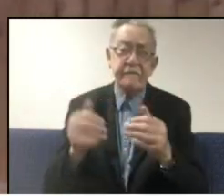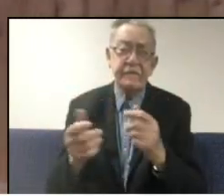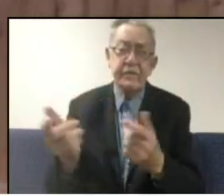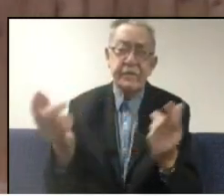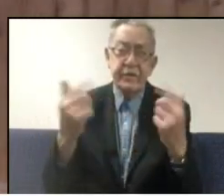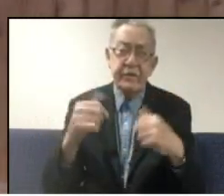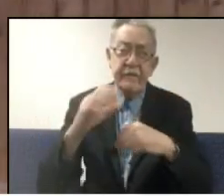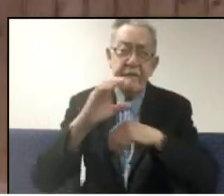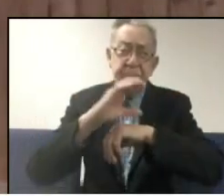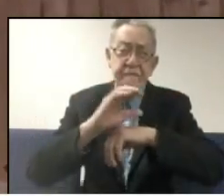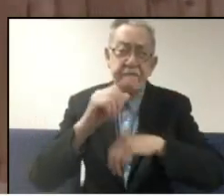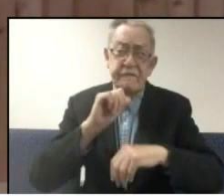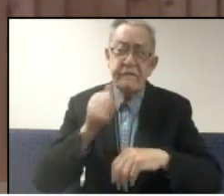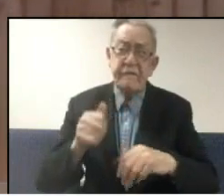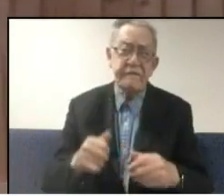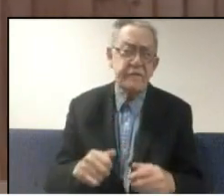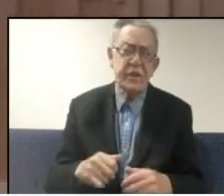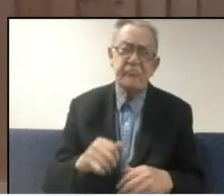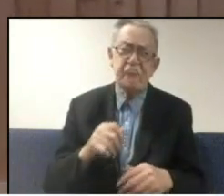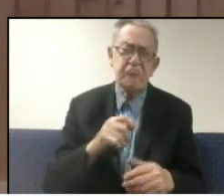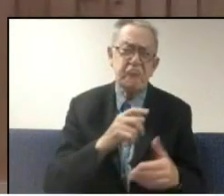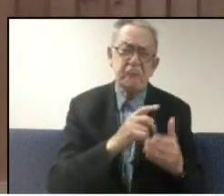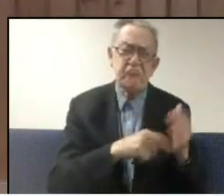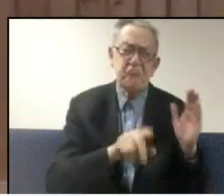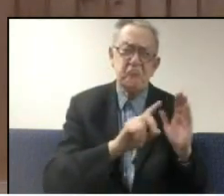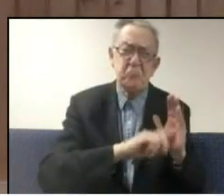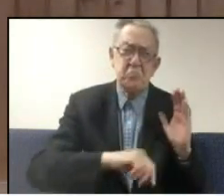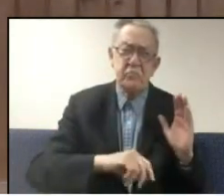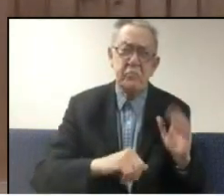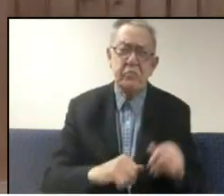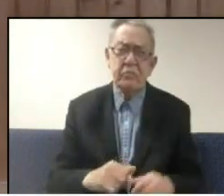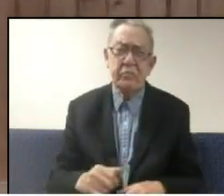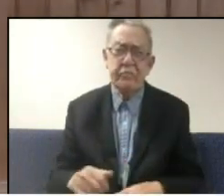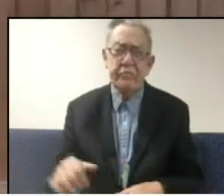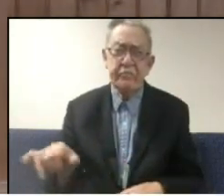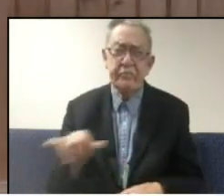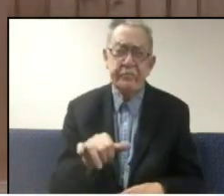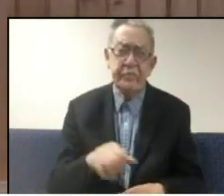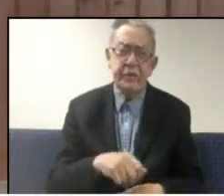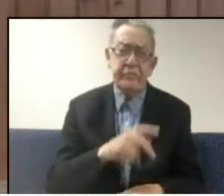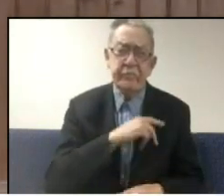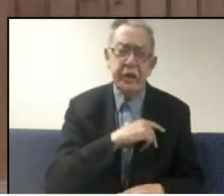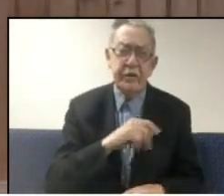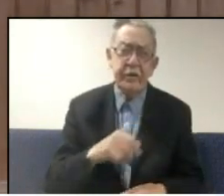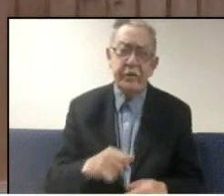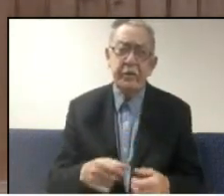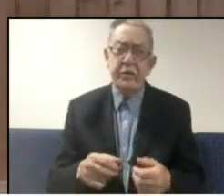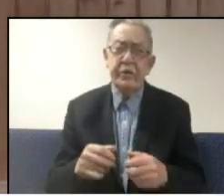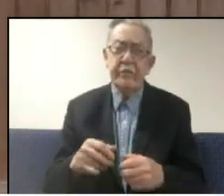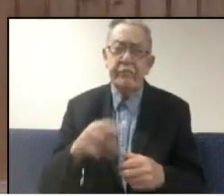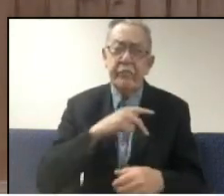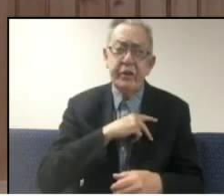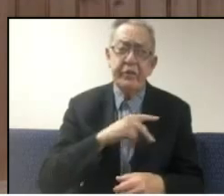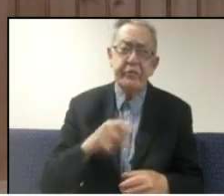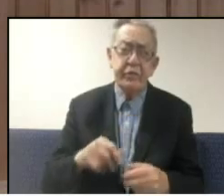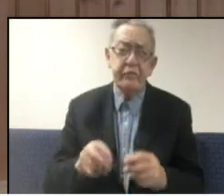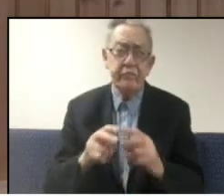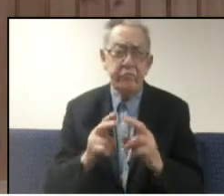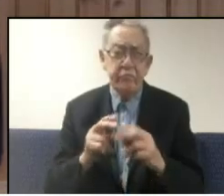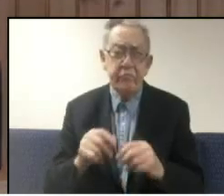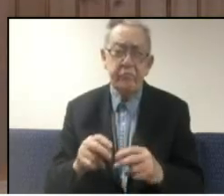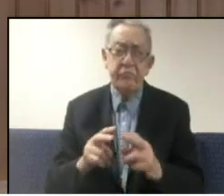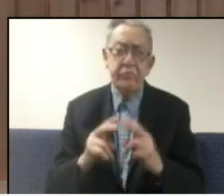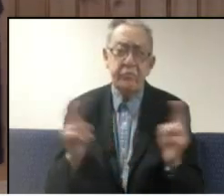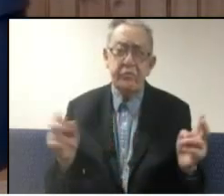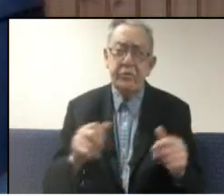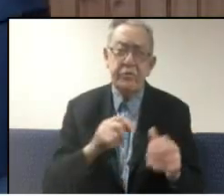disqualified in that kind of terminology as the Apostle Paul was. He was very disqualified. He not only was not interested in being